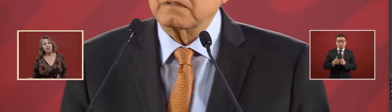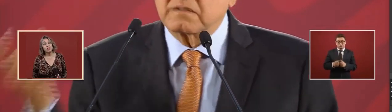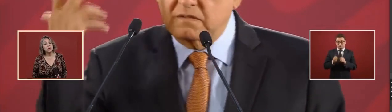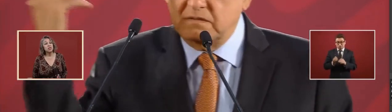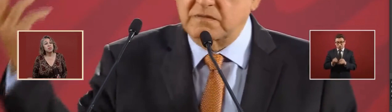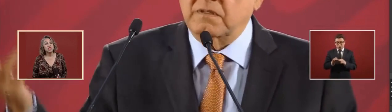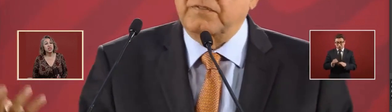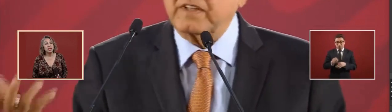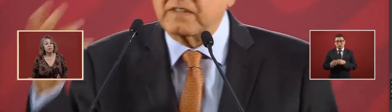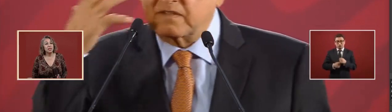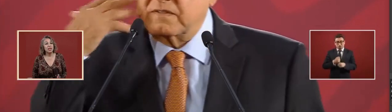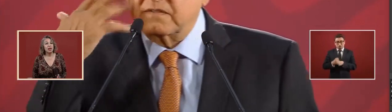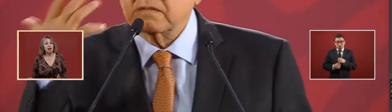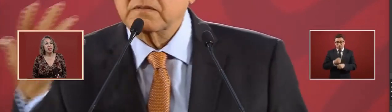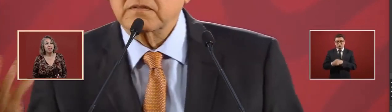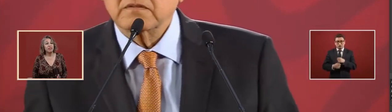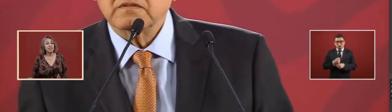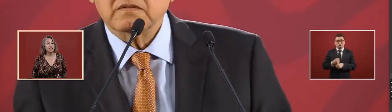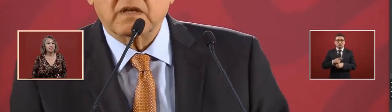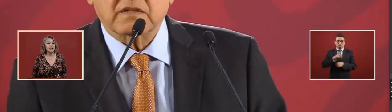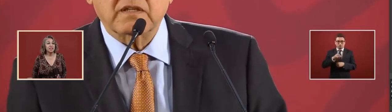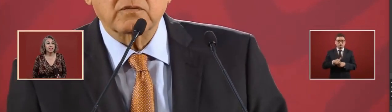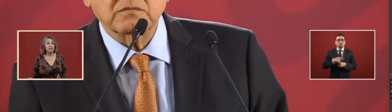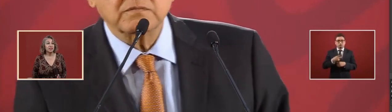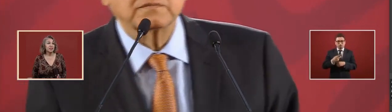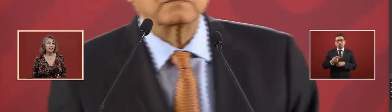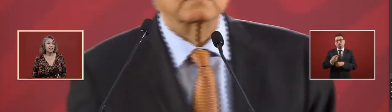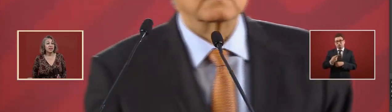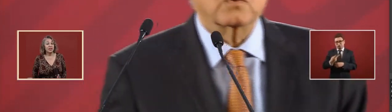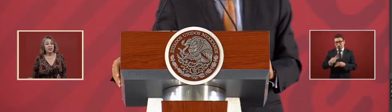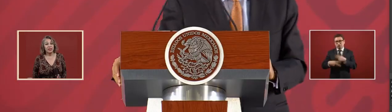If you spend too much time in the office, it affects you.